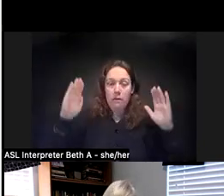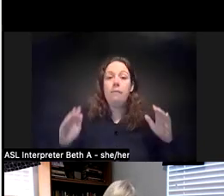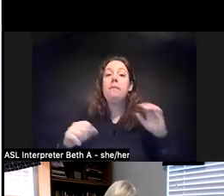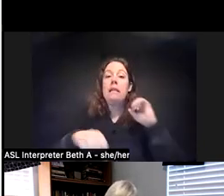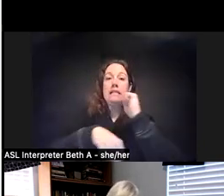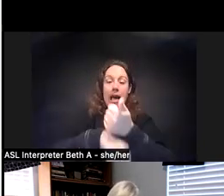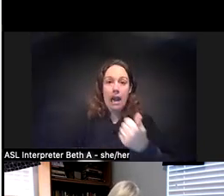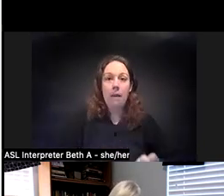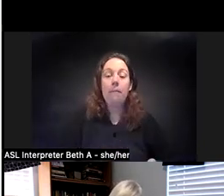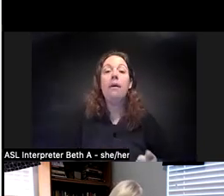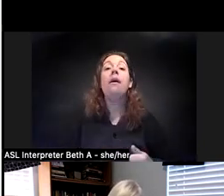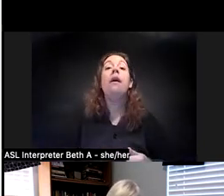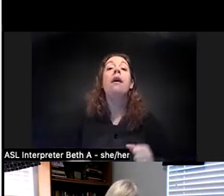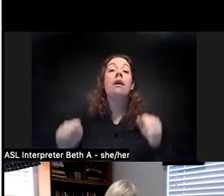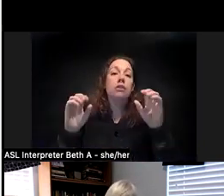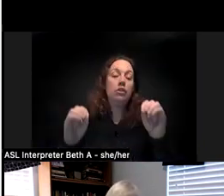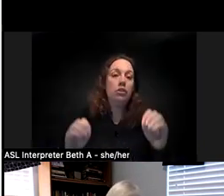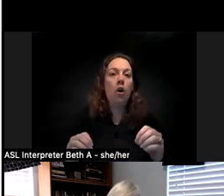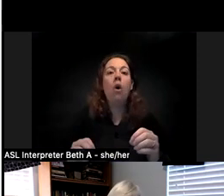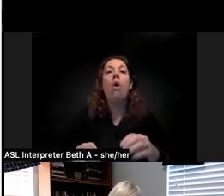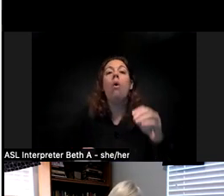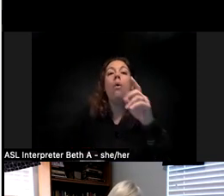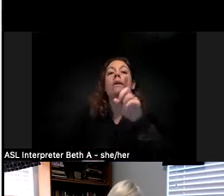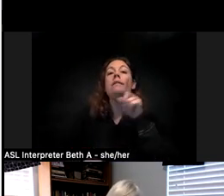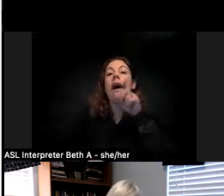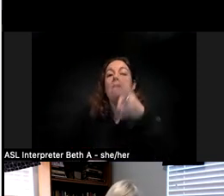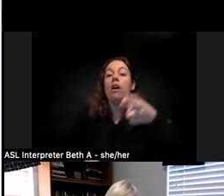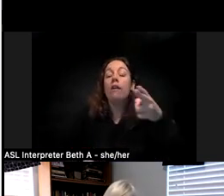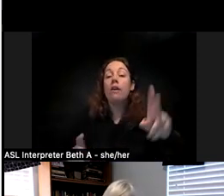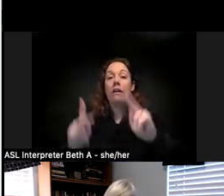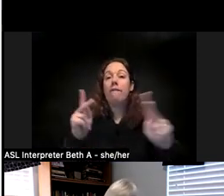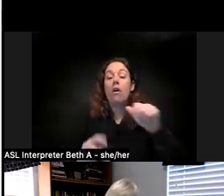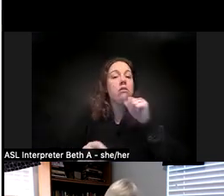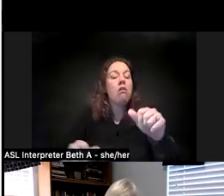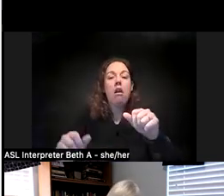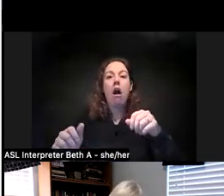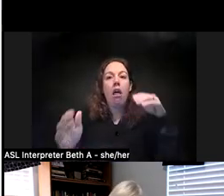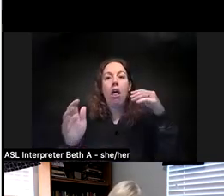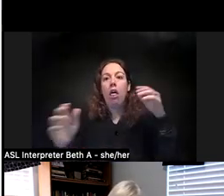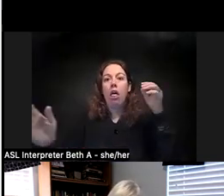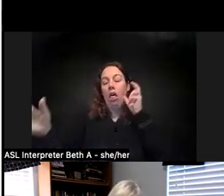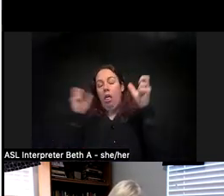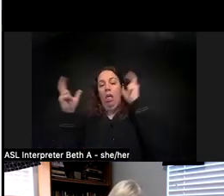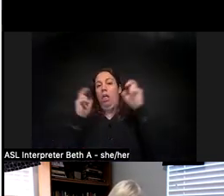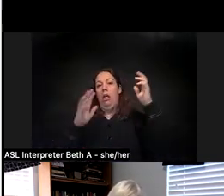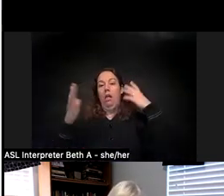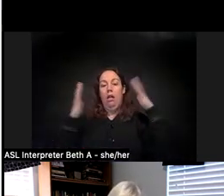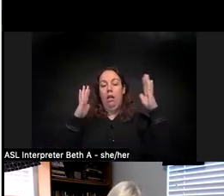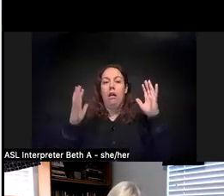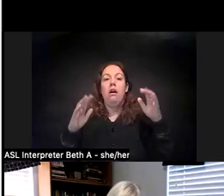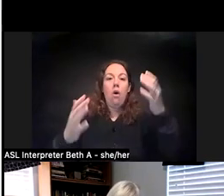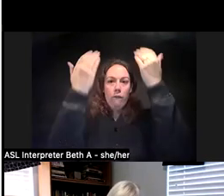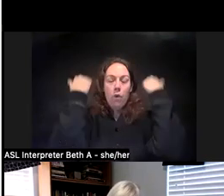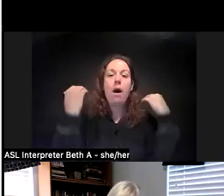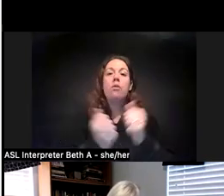not constantly bombarded with background noise. A lot of older adults who have what they call the cocktail effect and can't sort